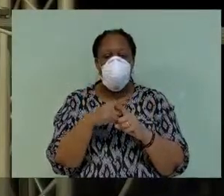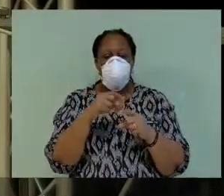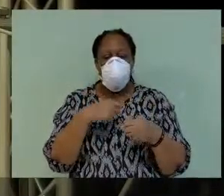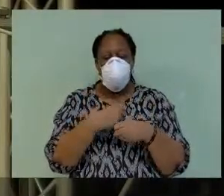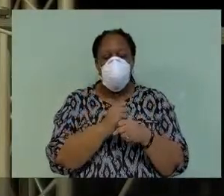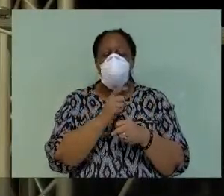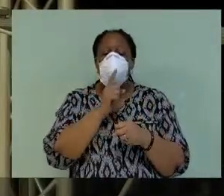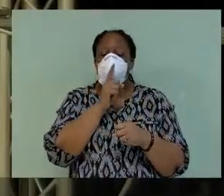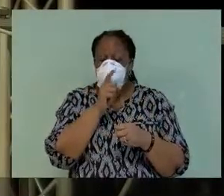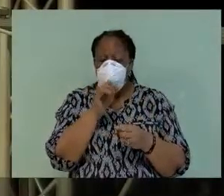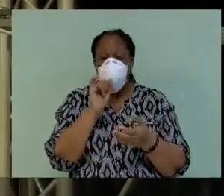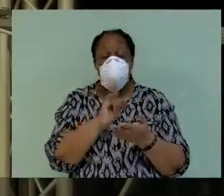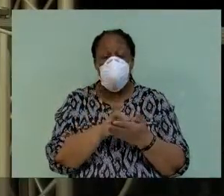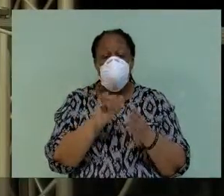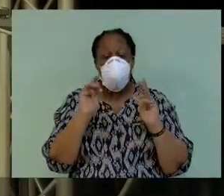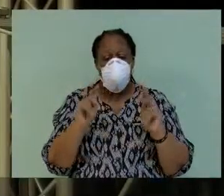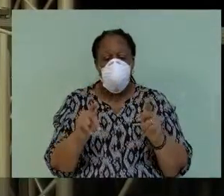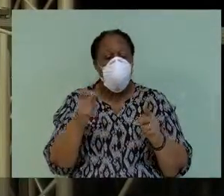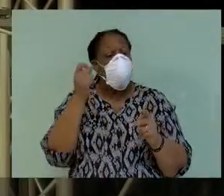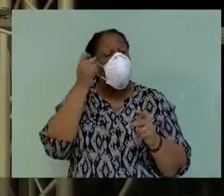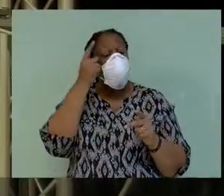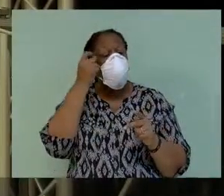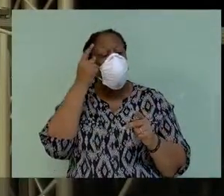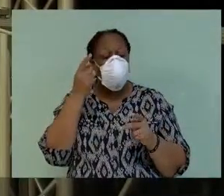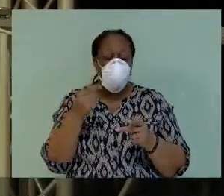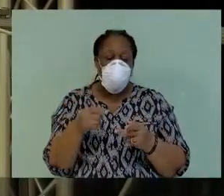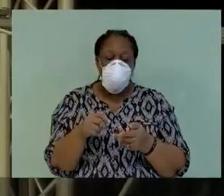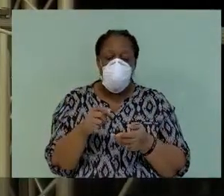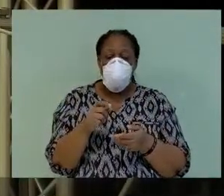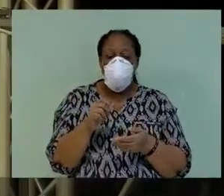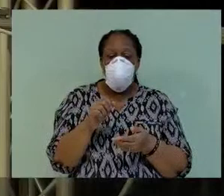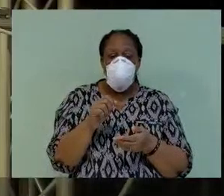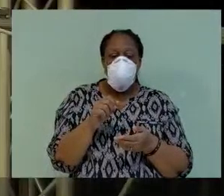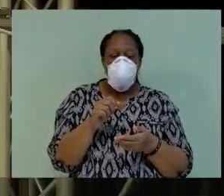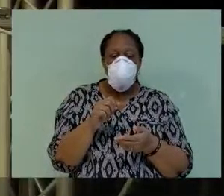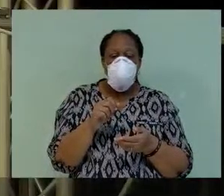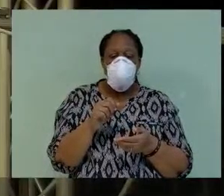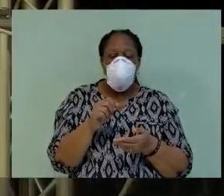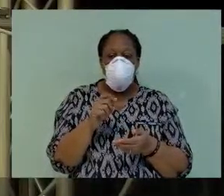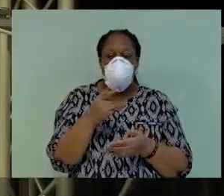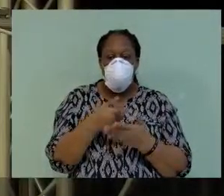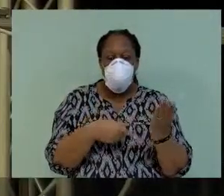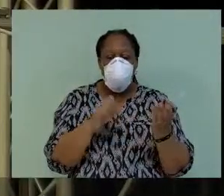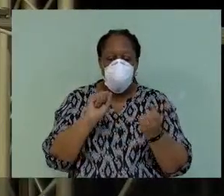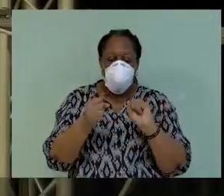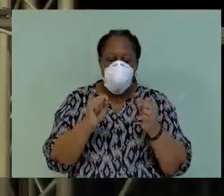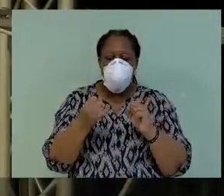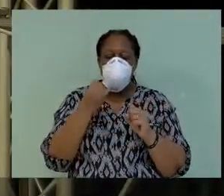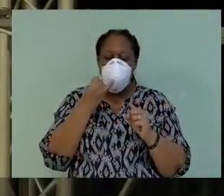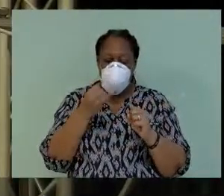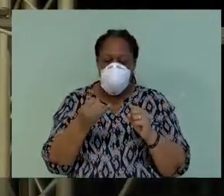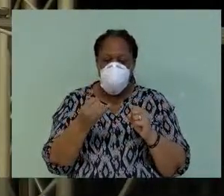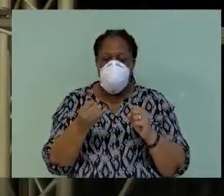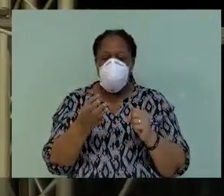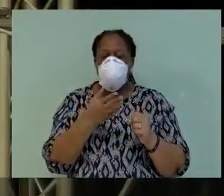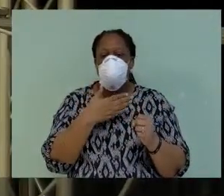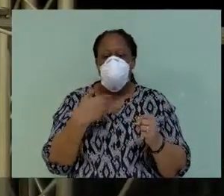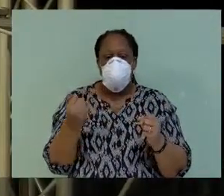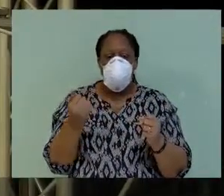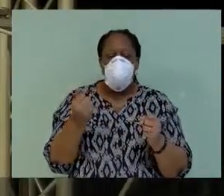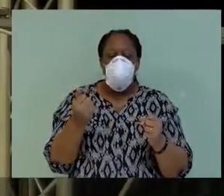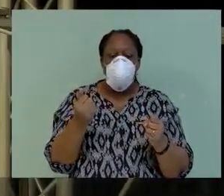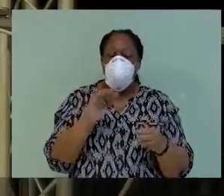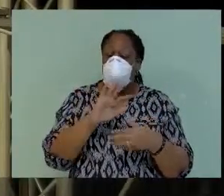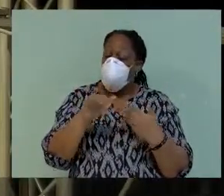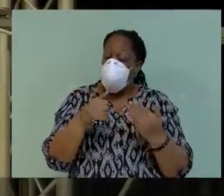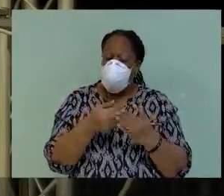all levels to create a sports culture among all, including the differently abled,